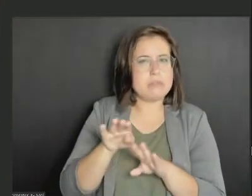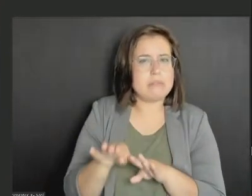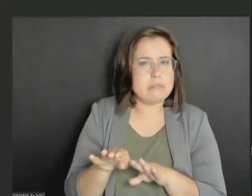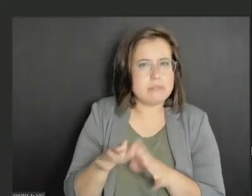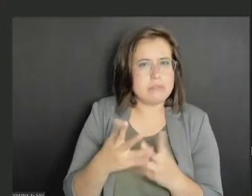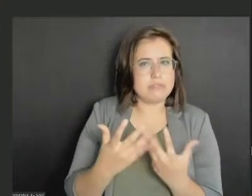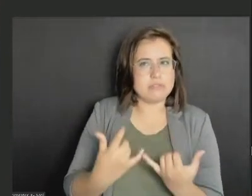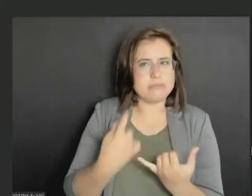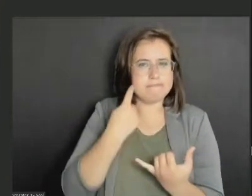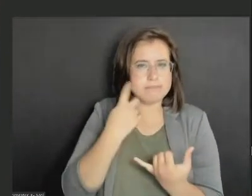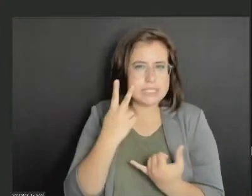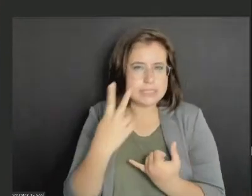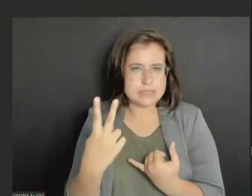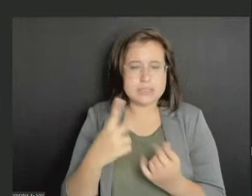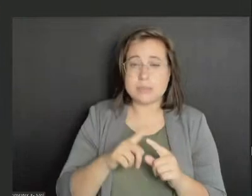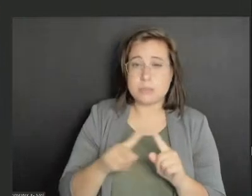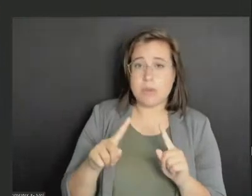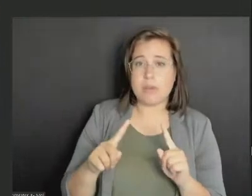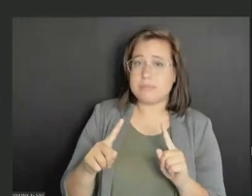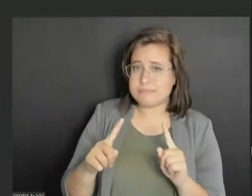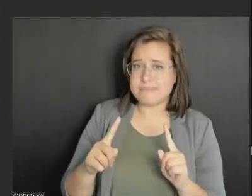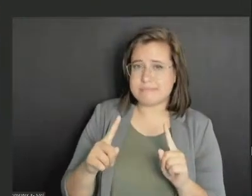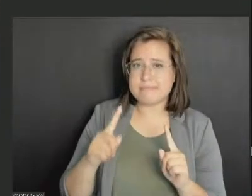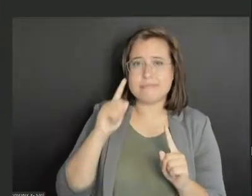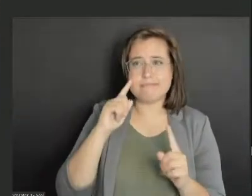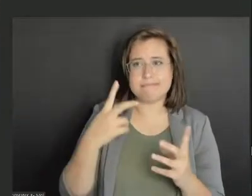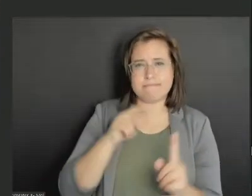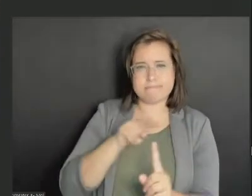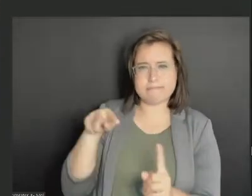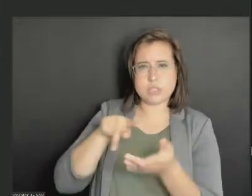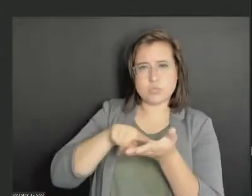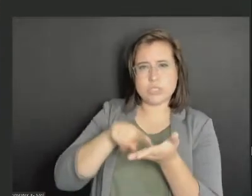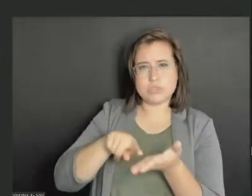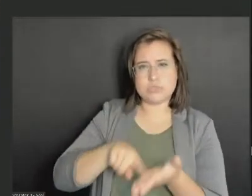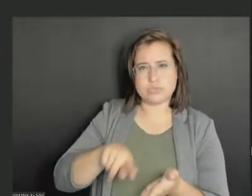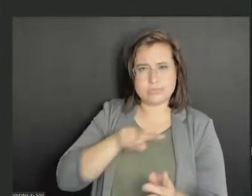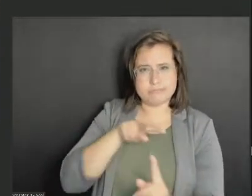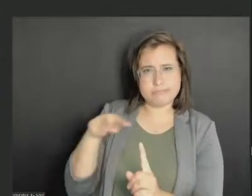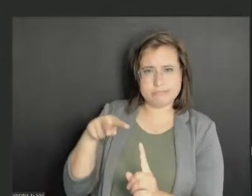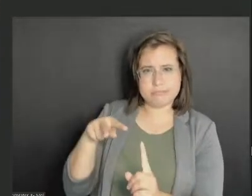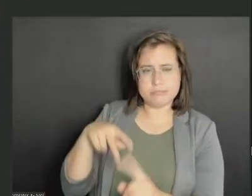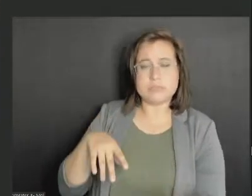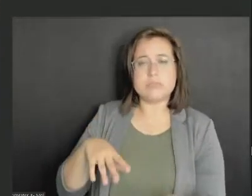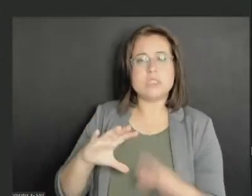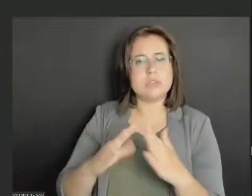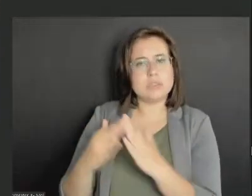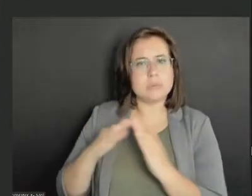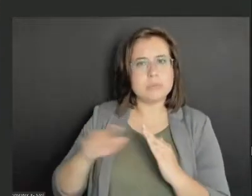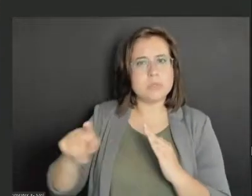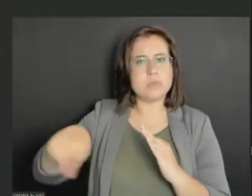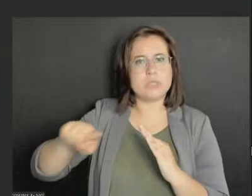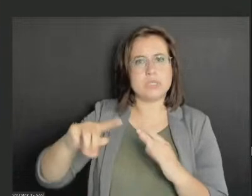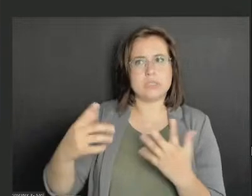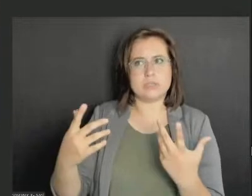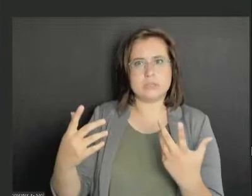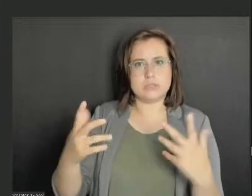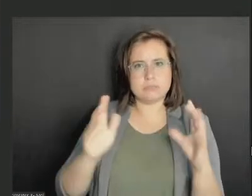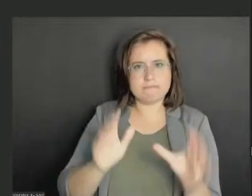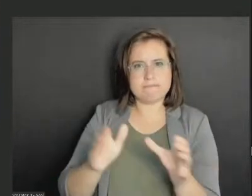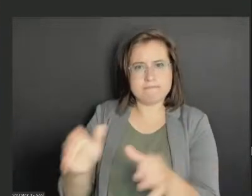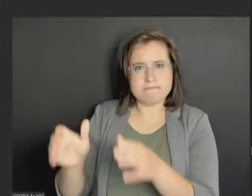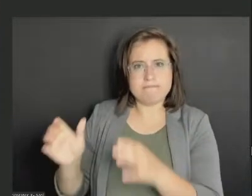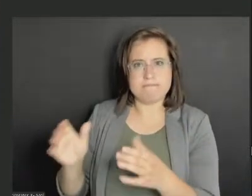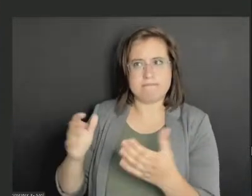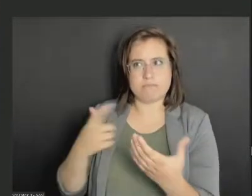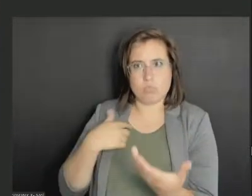want to state that we need to be looking at from a research standpoint that our communities, the cohorts we want to learn more